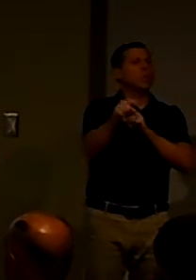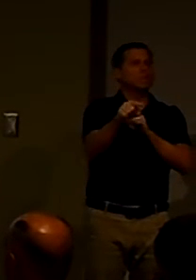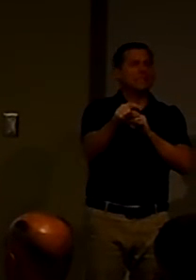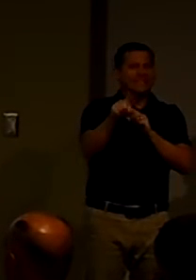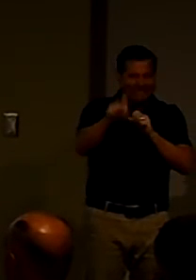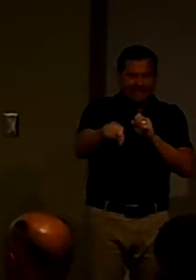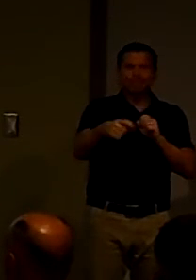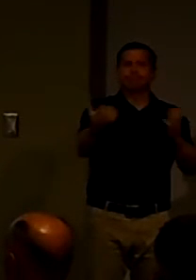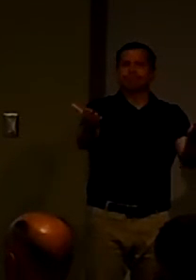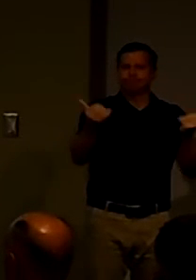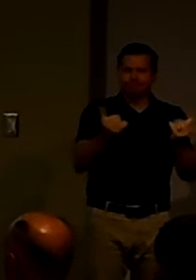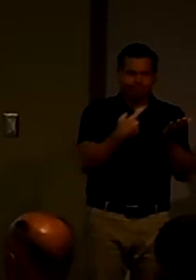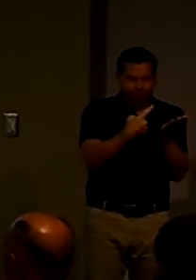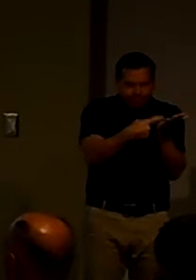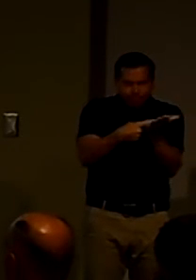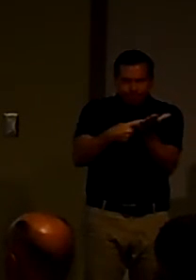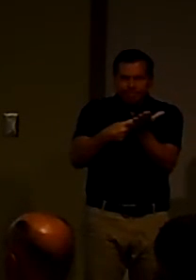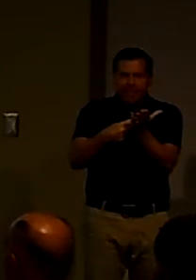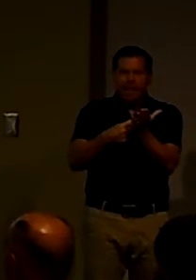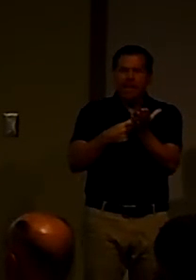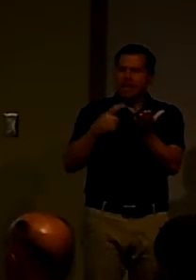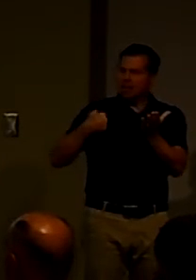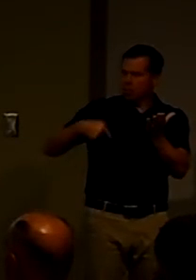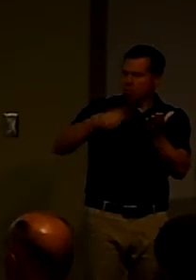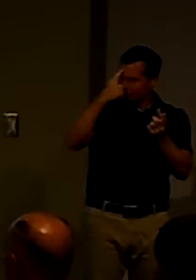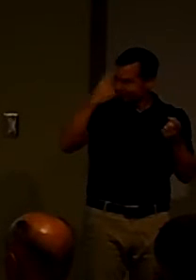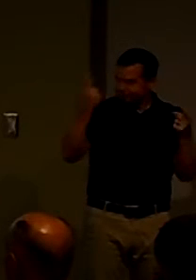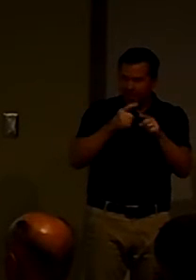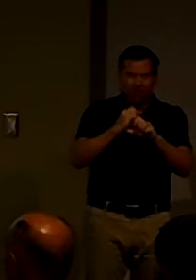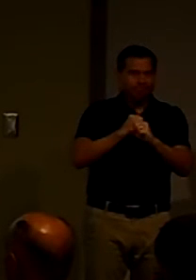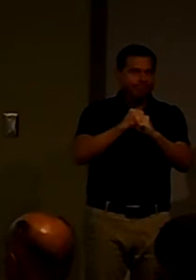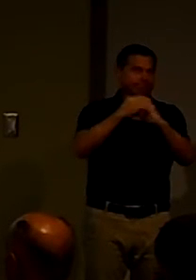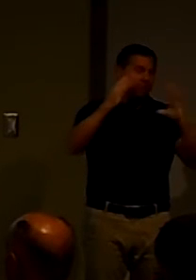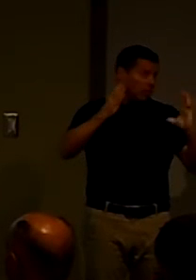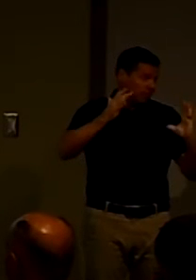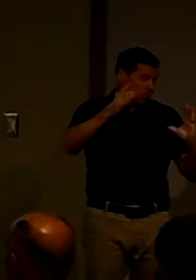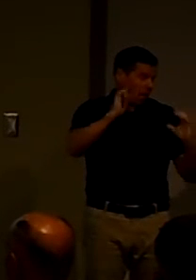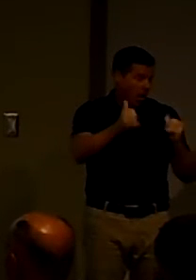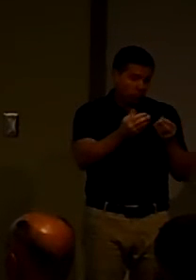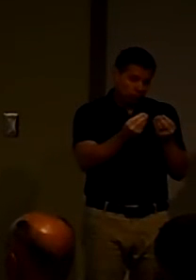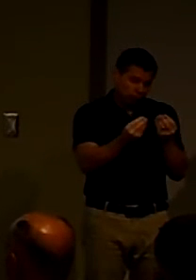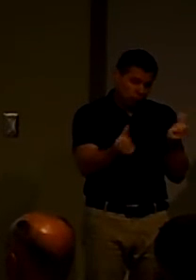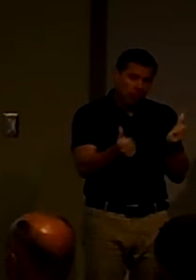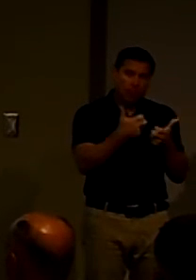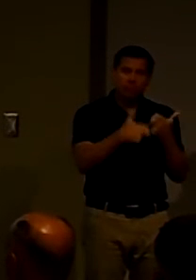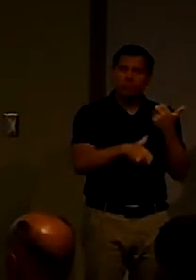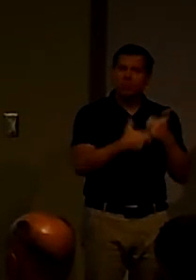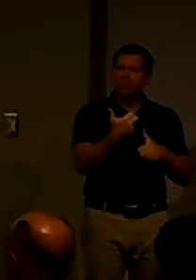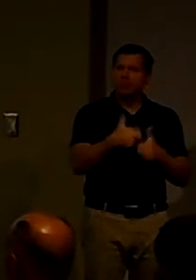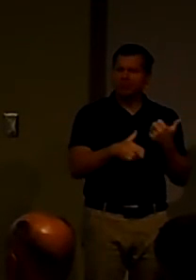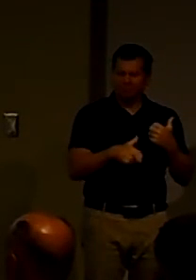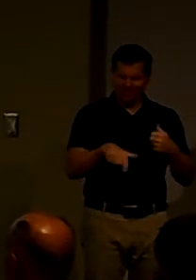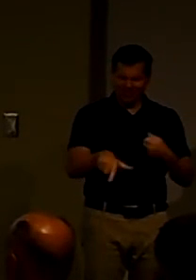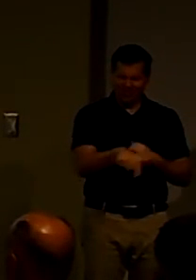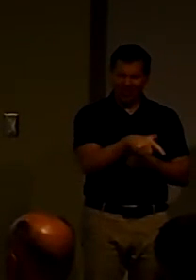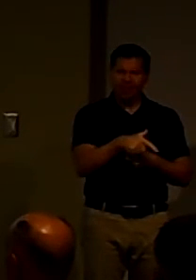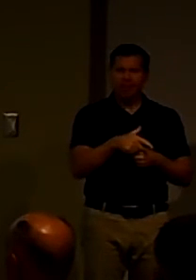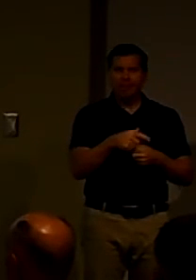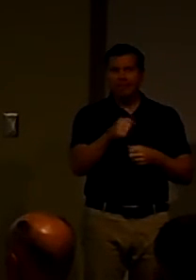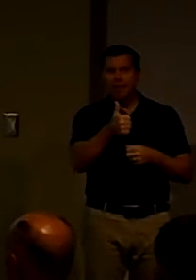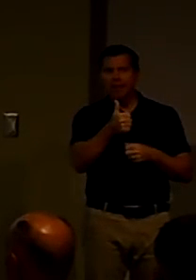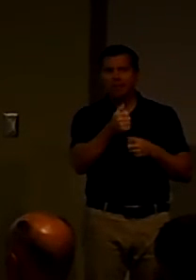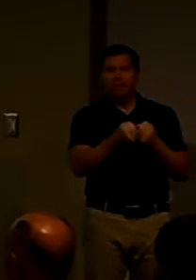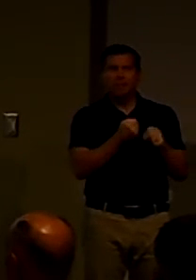the discussion. We need to come up with a vision for that about how we will be solving that problem in this area over the next several